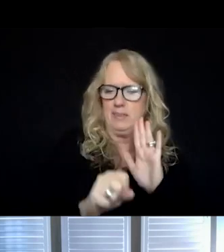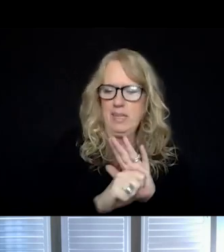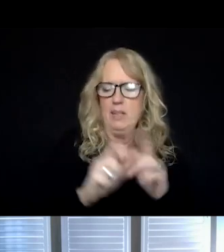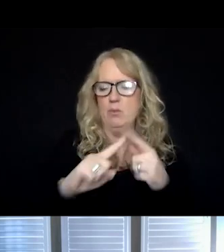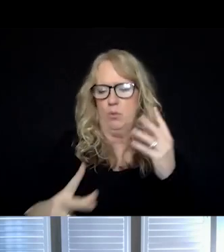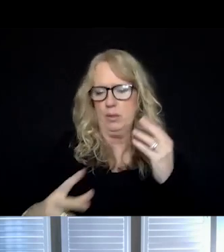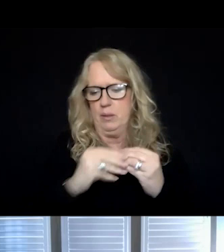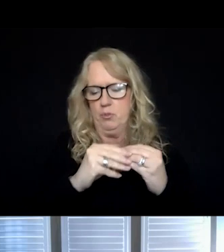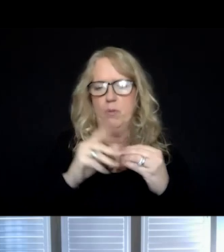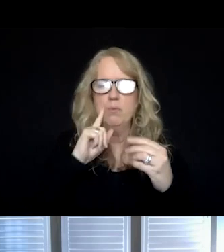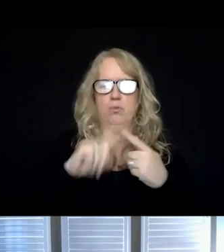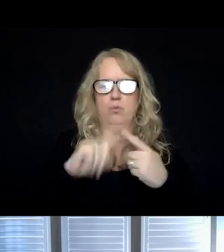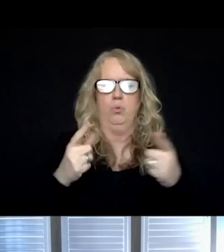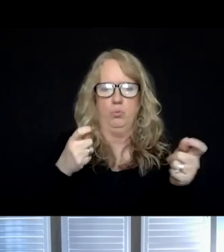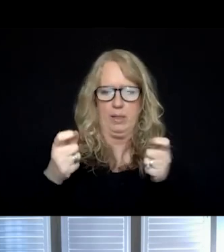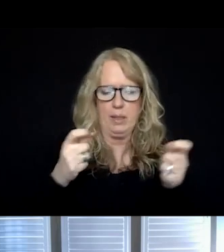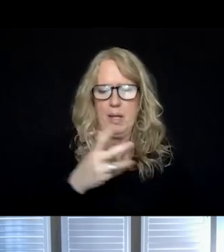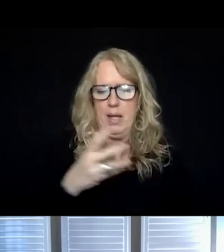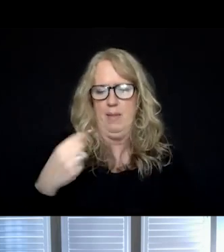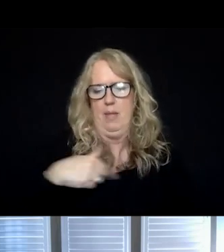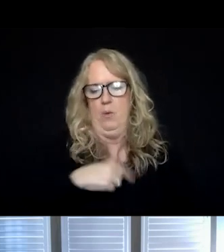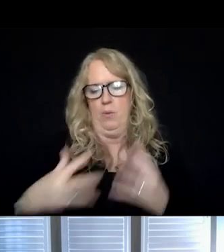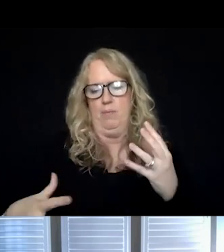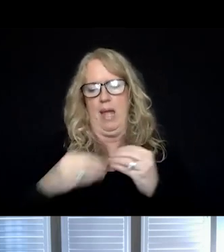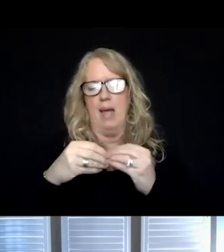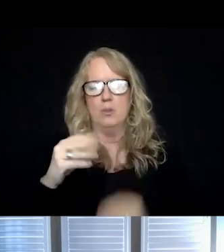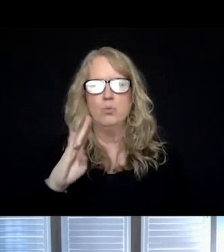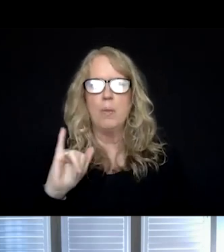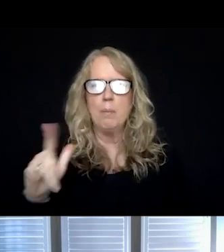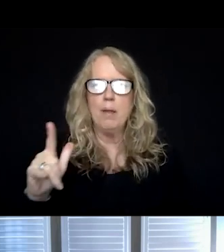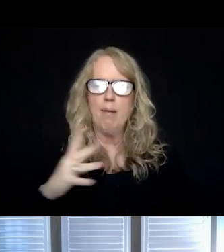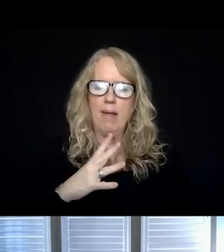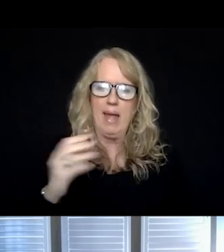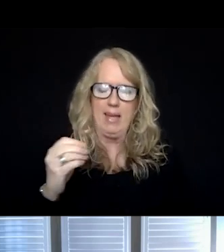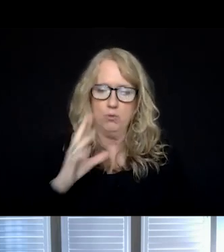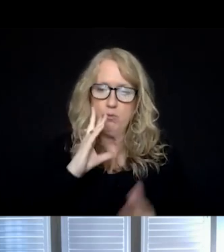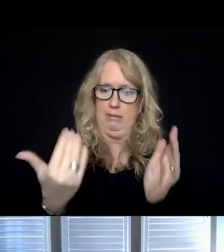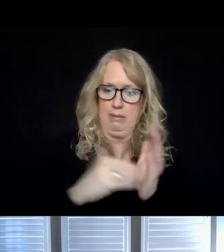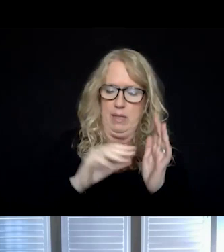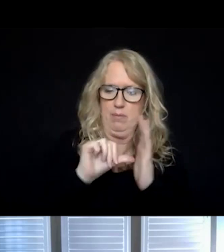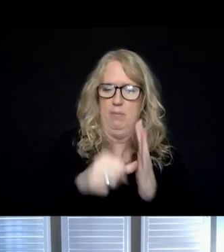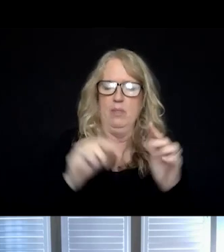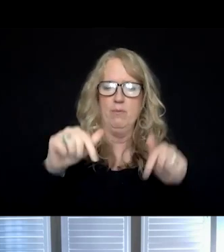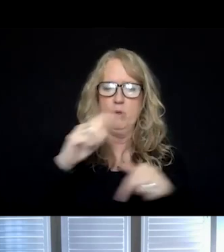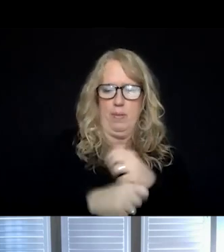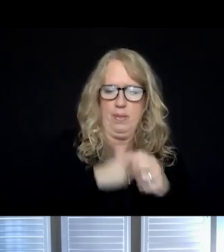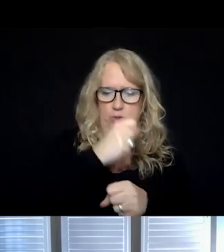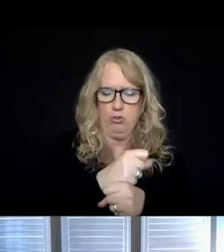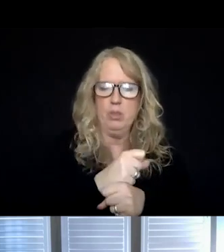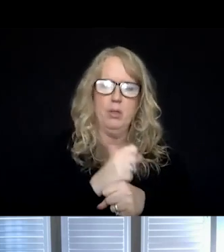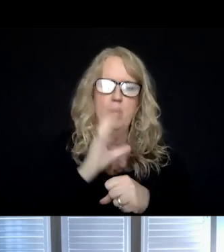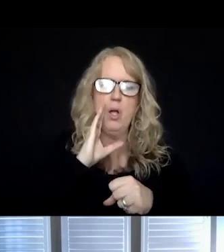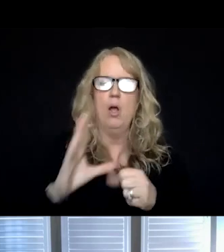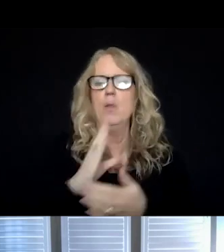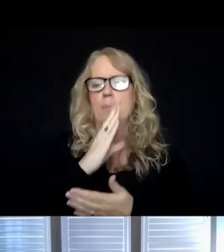to regulate that. And so we've added that to the bill. And the emphasis this year is being put on the